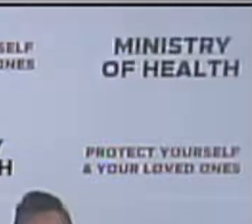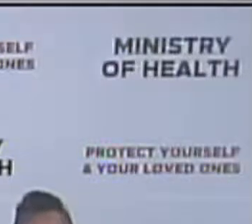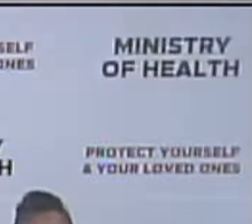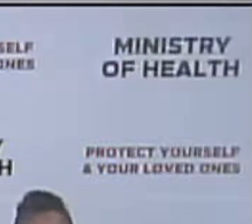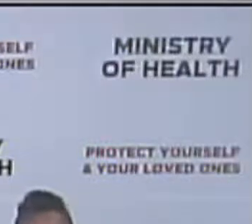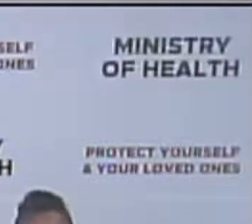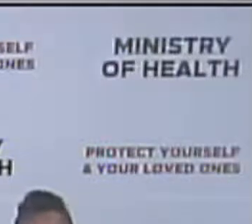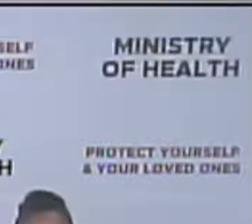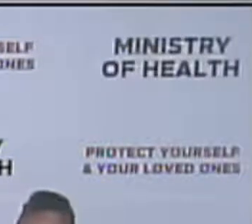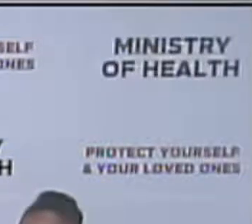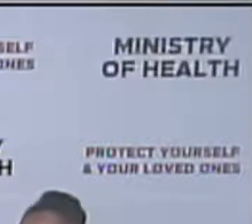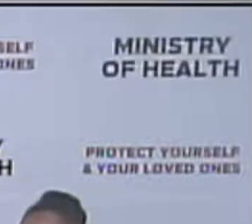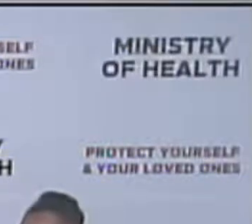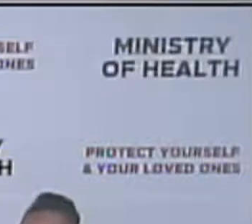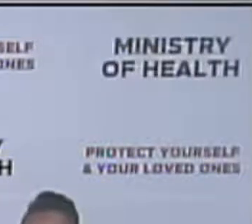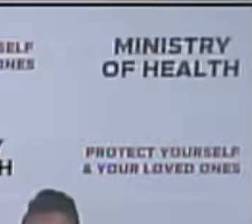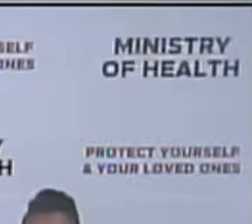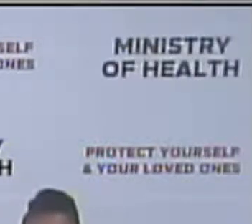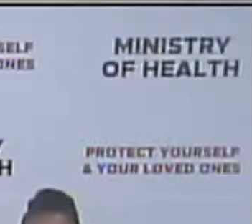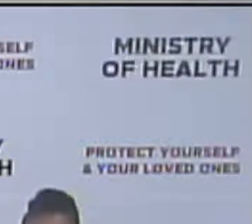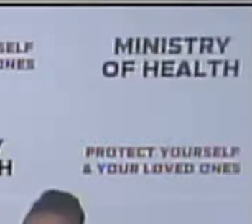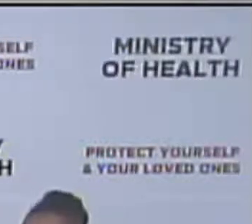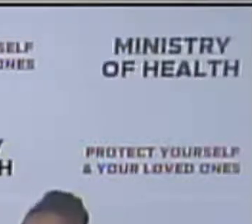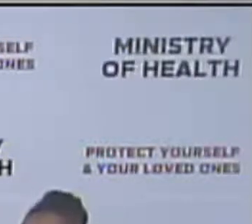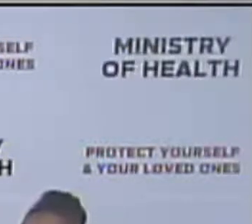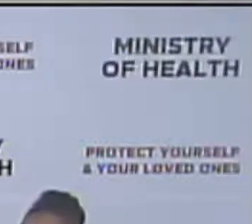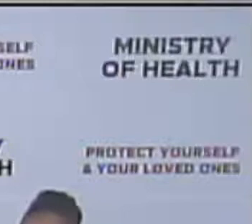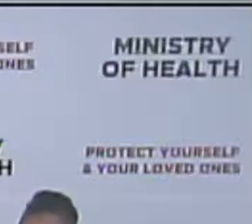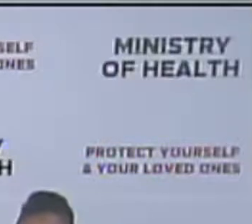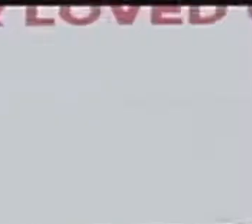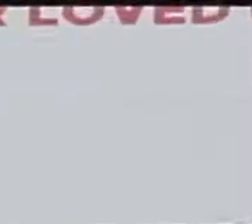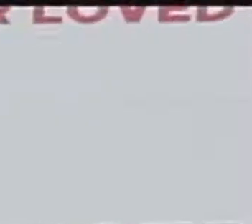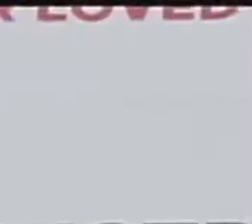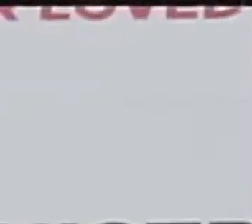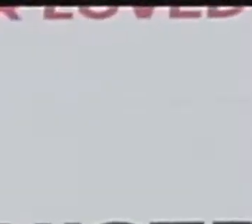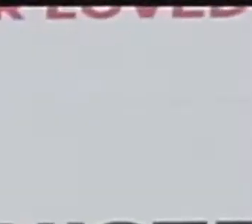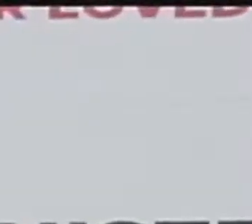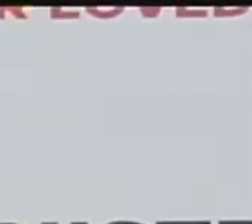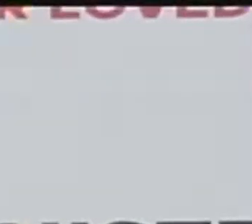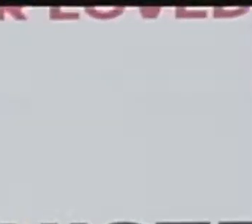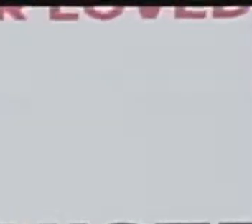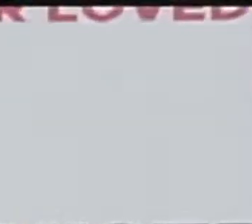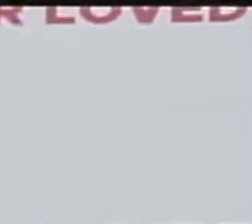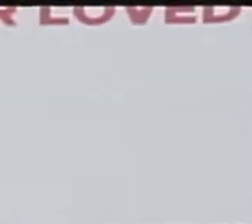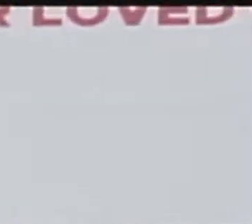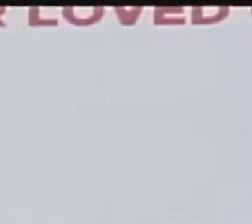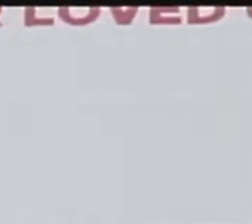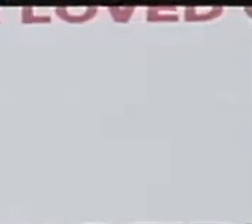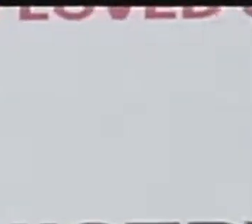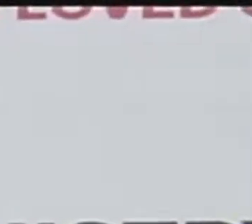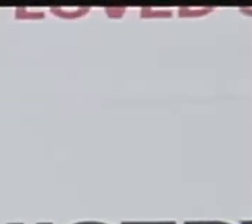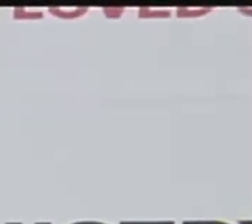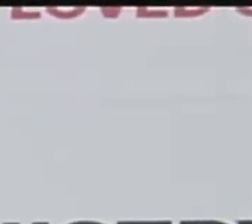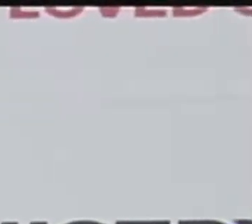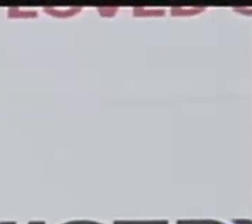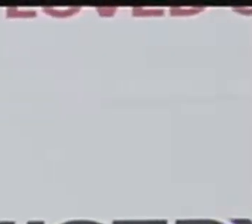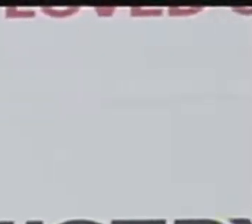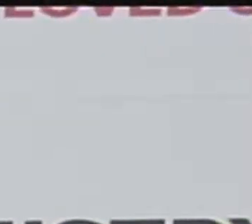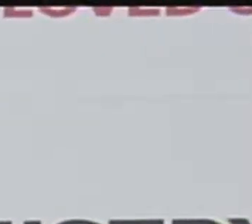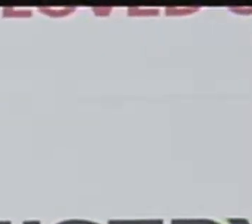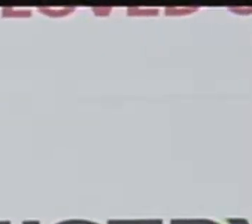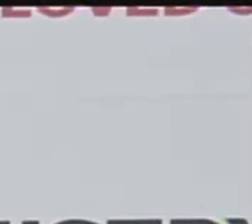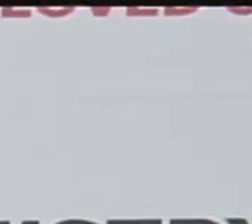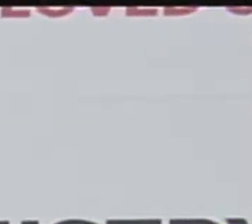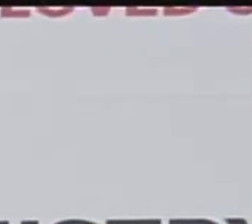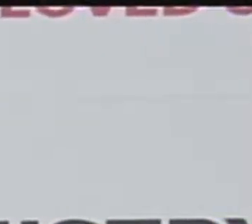Thank you, Mr. Alexander. Good morning to my colleagues, Professor Carrington and Sukhchand. Good morning to members of the media, members